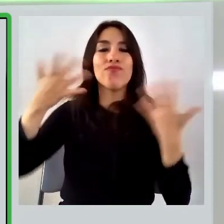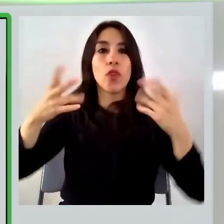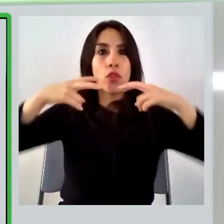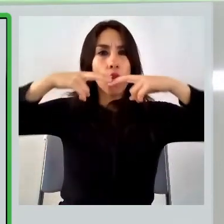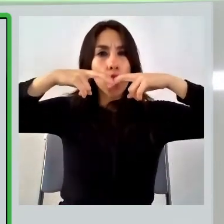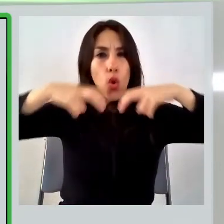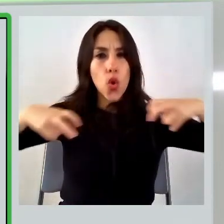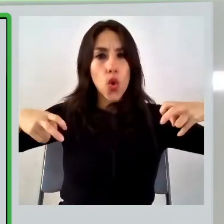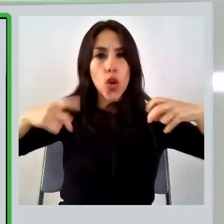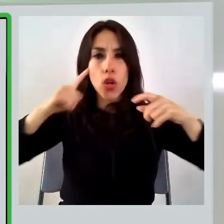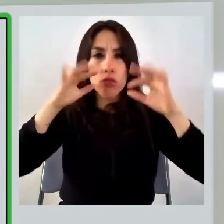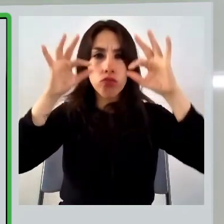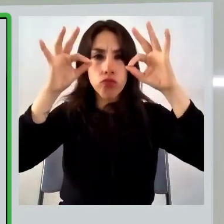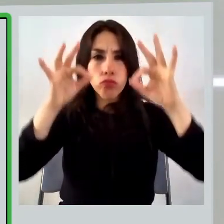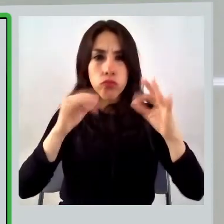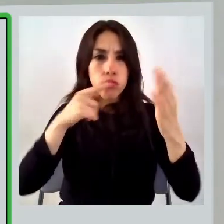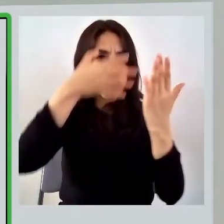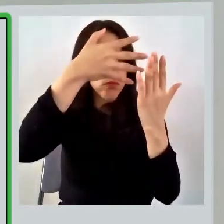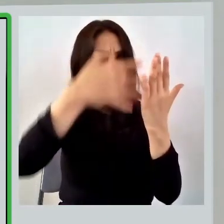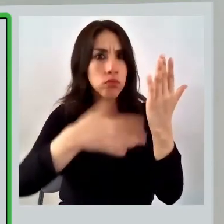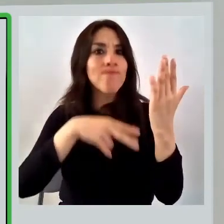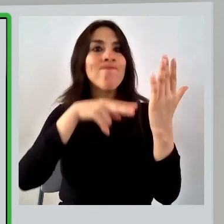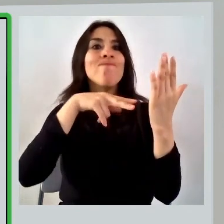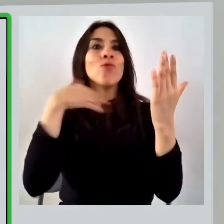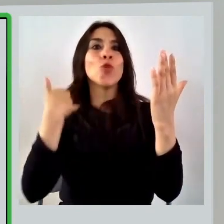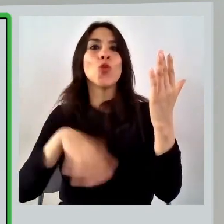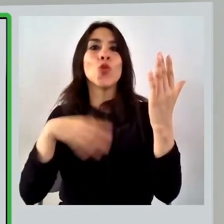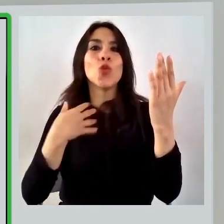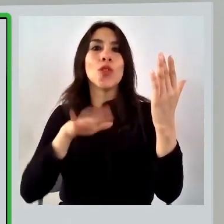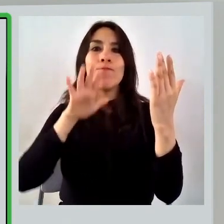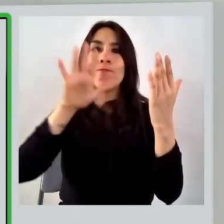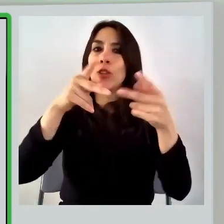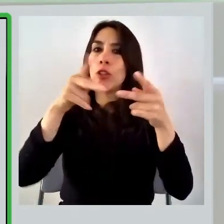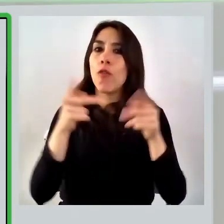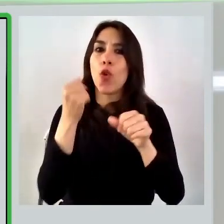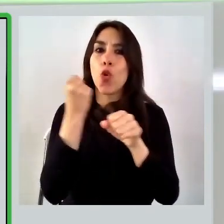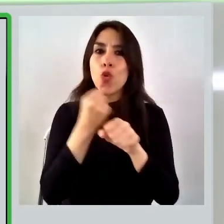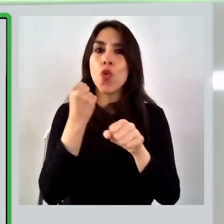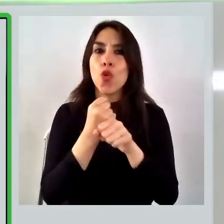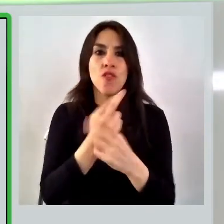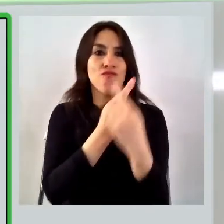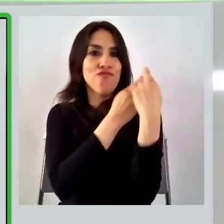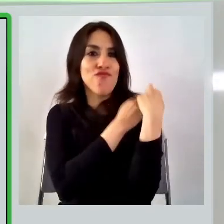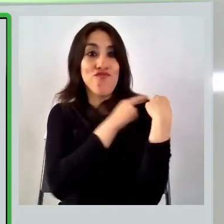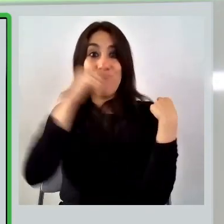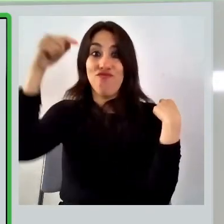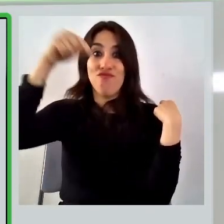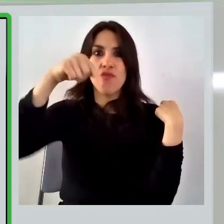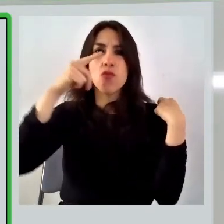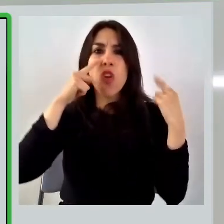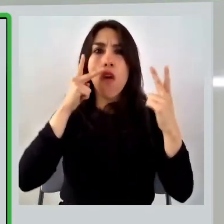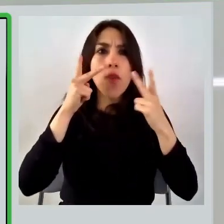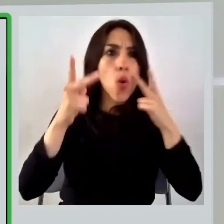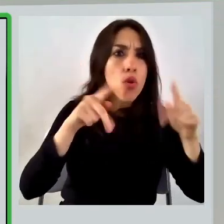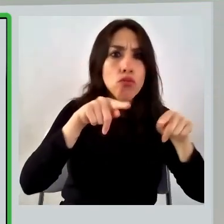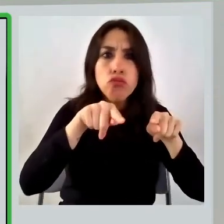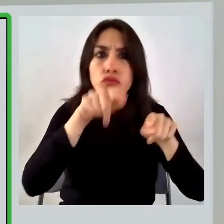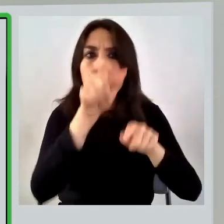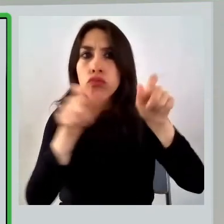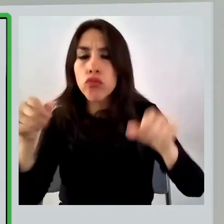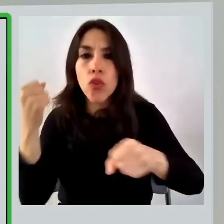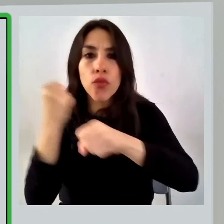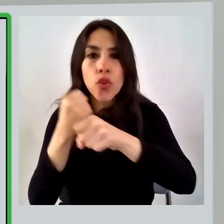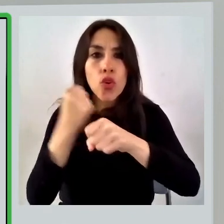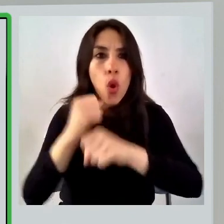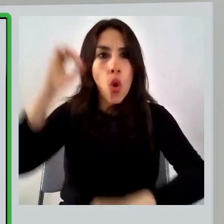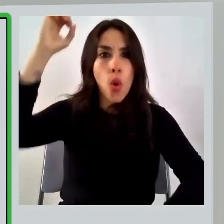employees experience. But of course, right, we wanted to take it further. We wanted to unearth the lessons to be